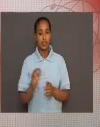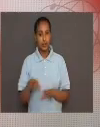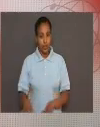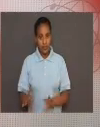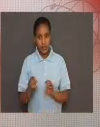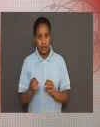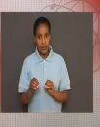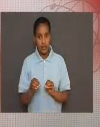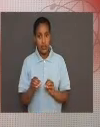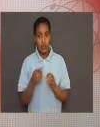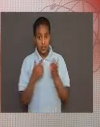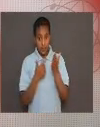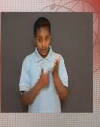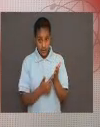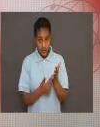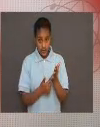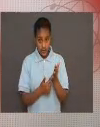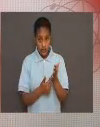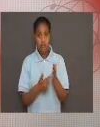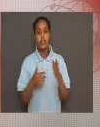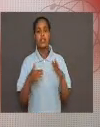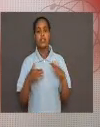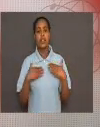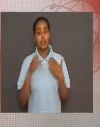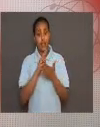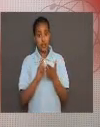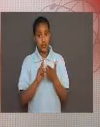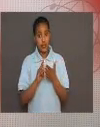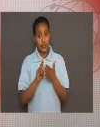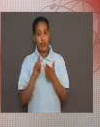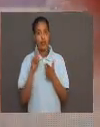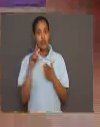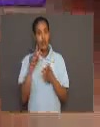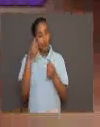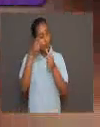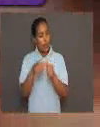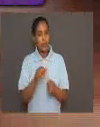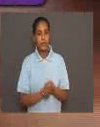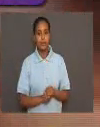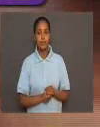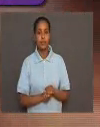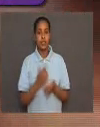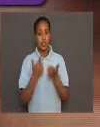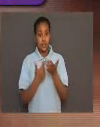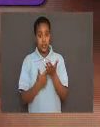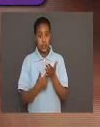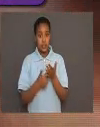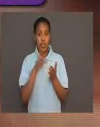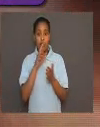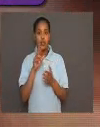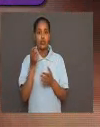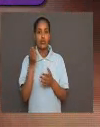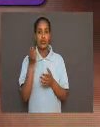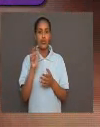Students, here is an interesting list for you to remember. These are the